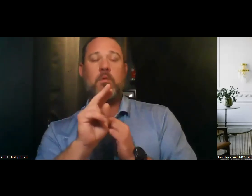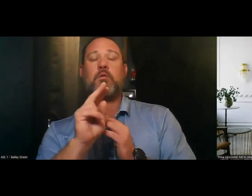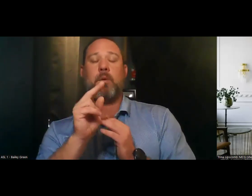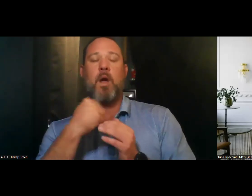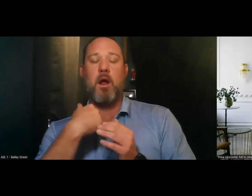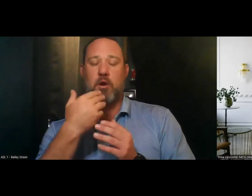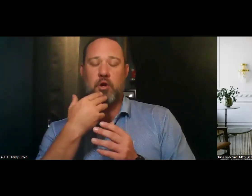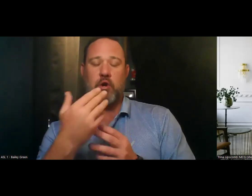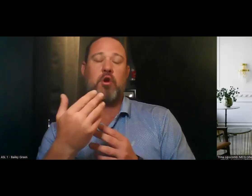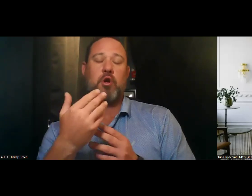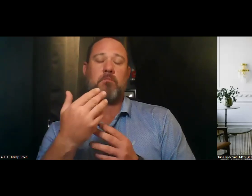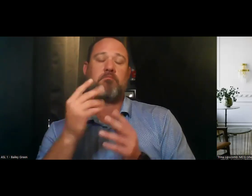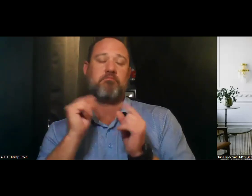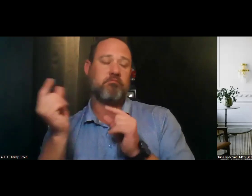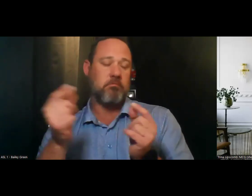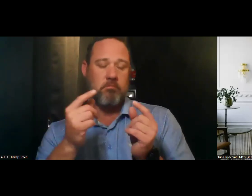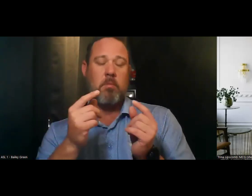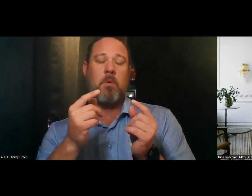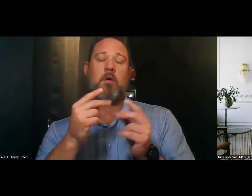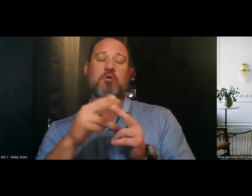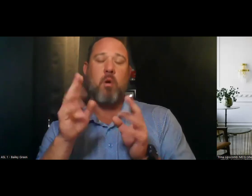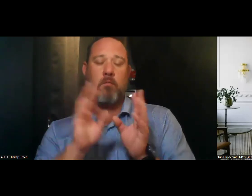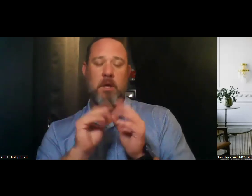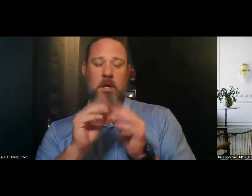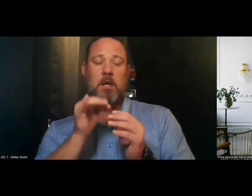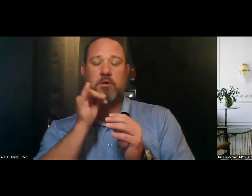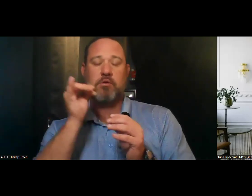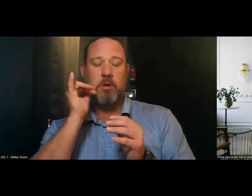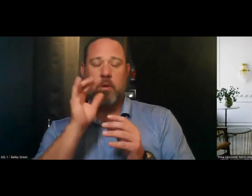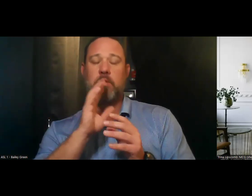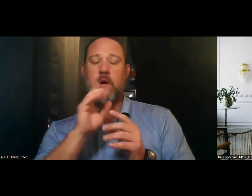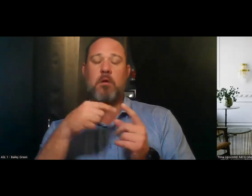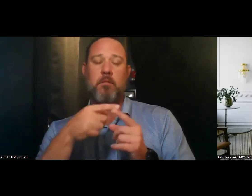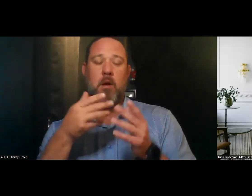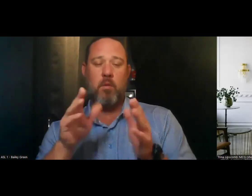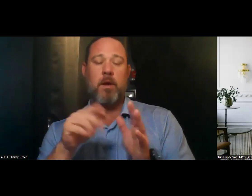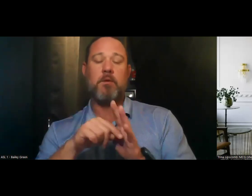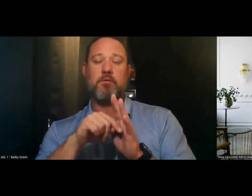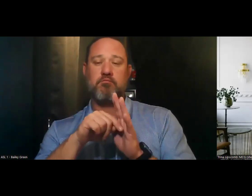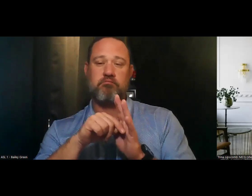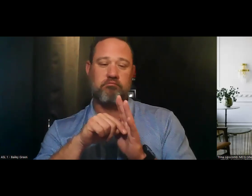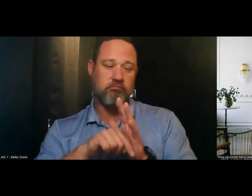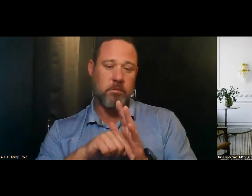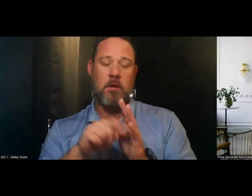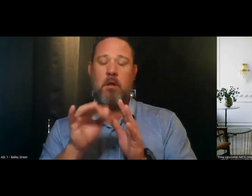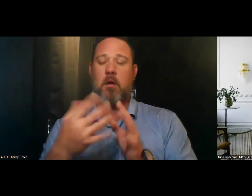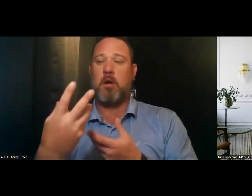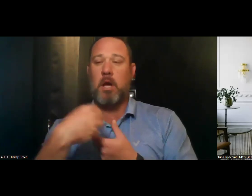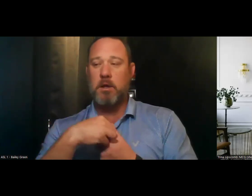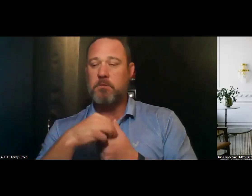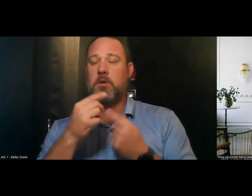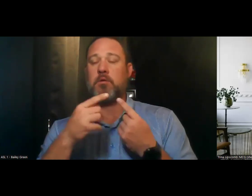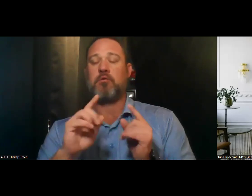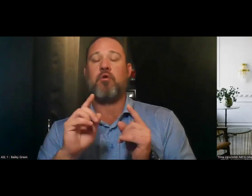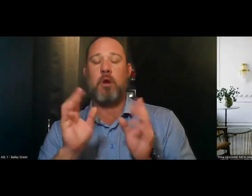meeting yesterday where we really talked about ways to even deepen the engagement during the call